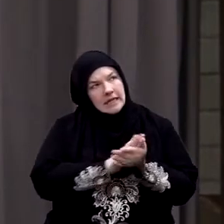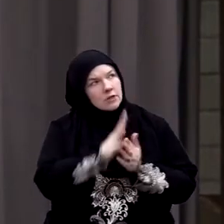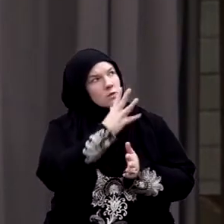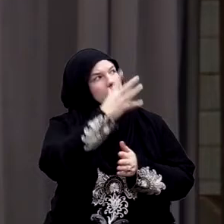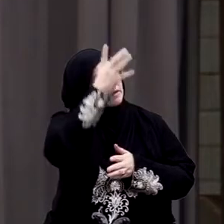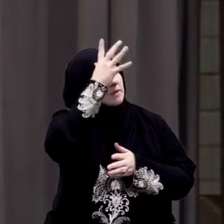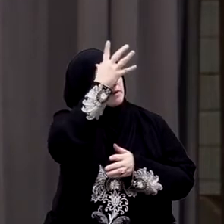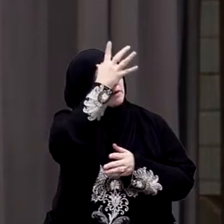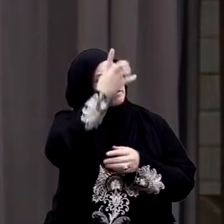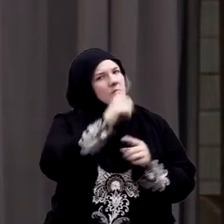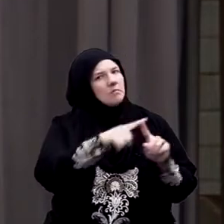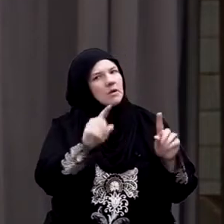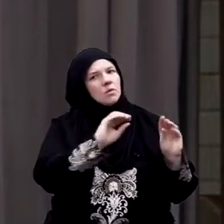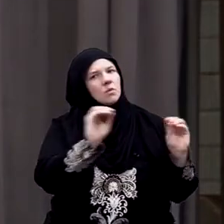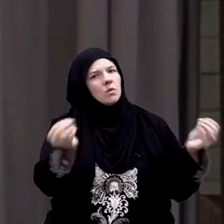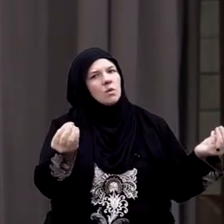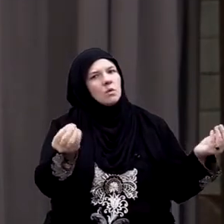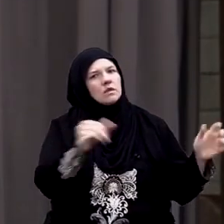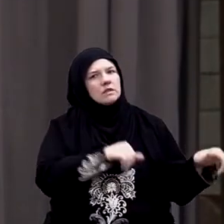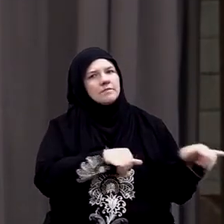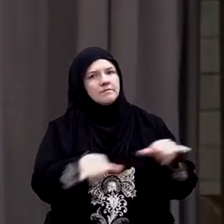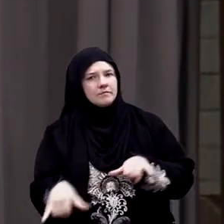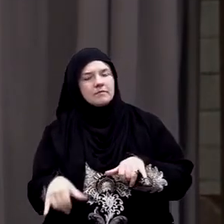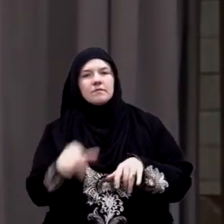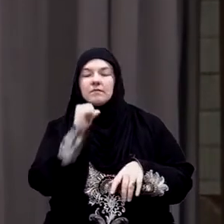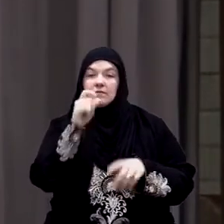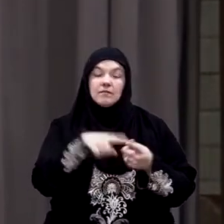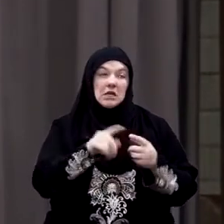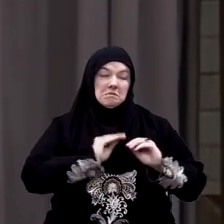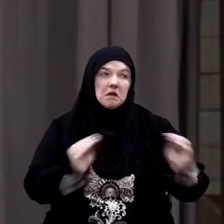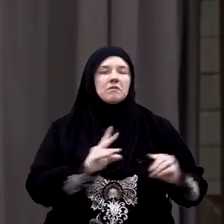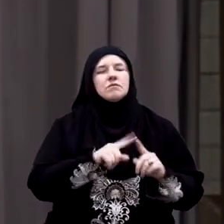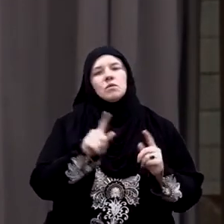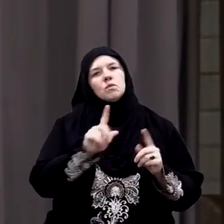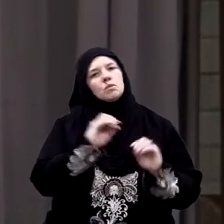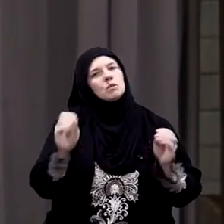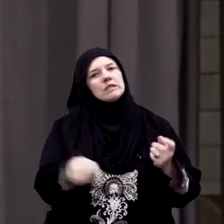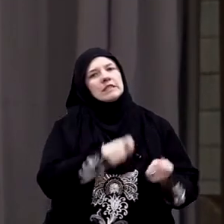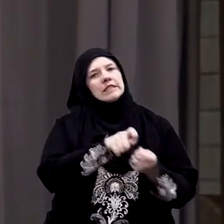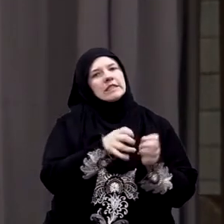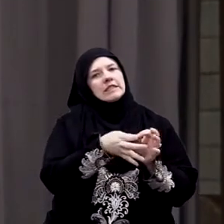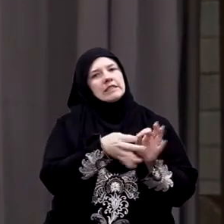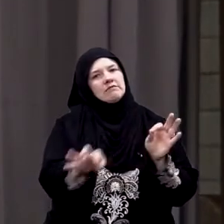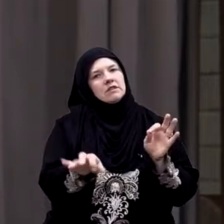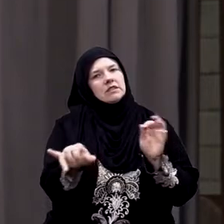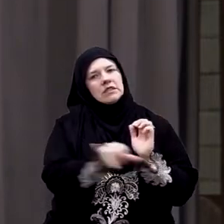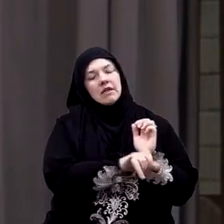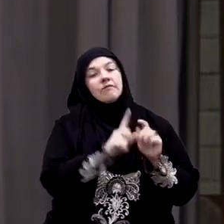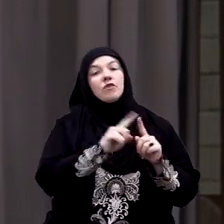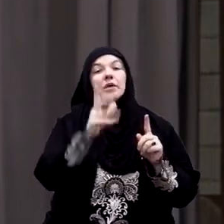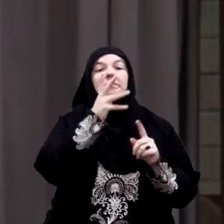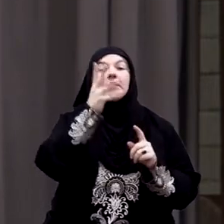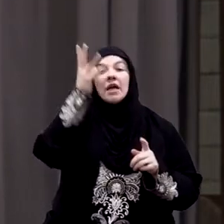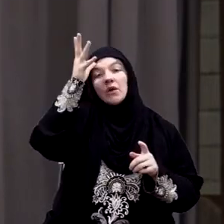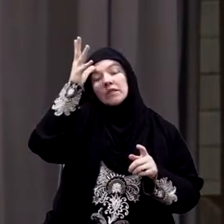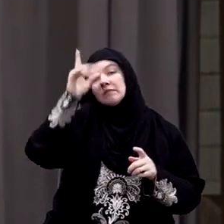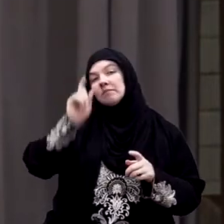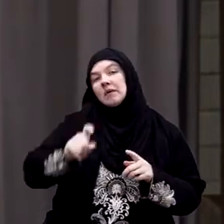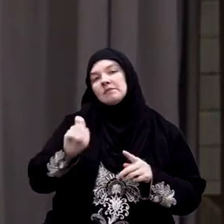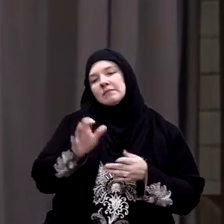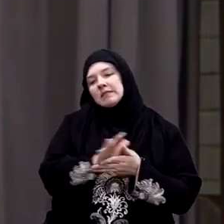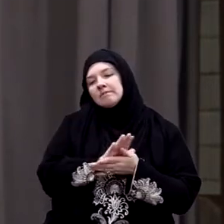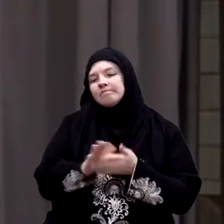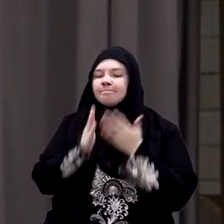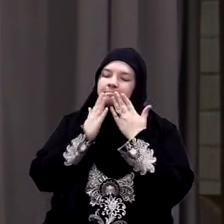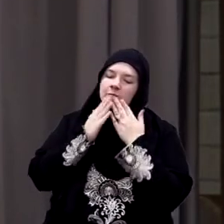no similar, I'm not saying there is none, but there is not similar instructions for parents to